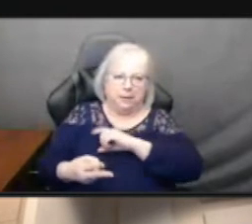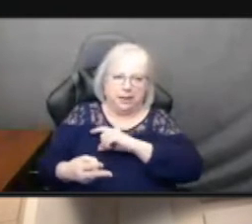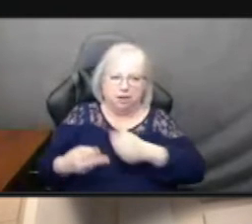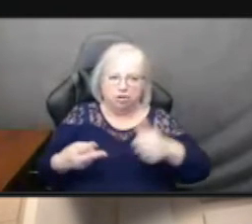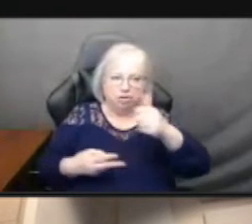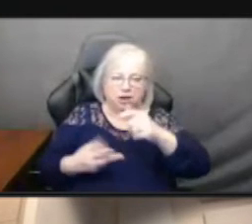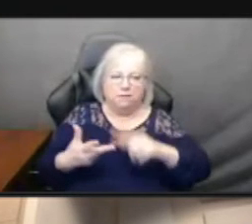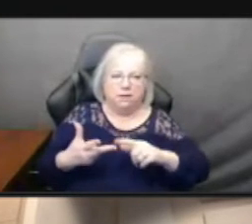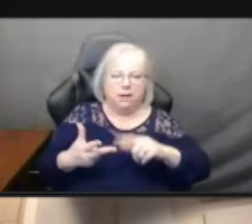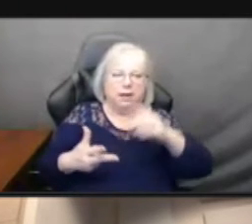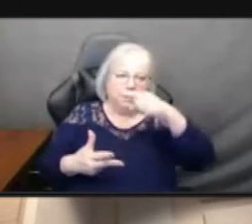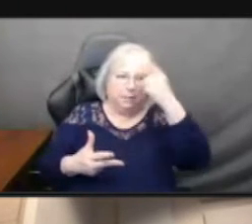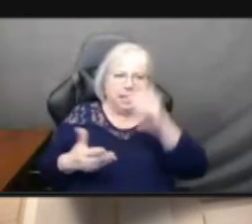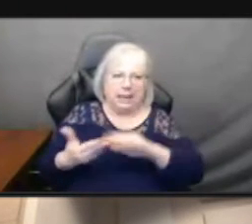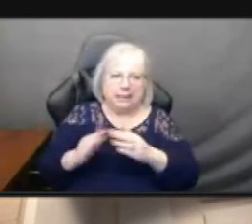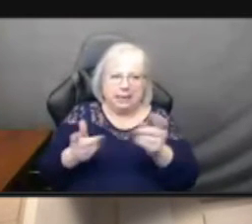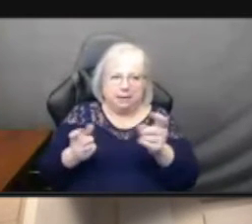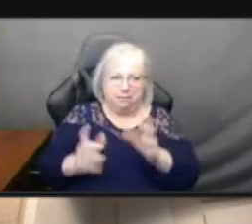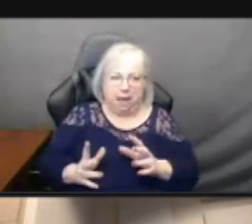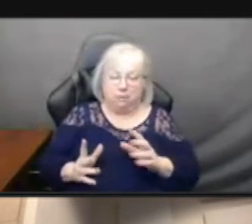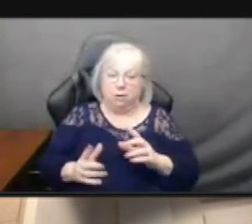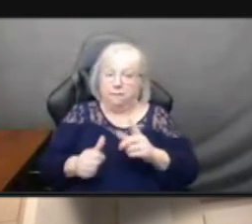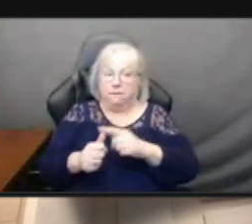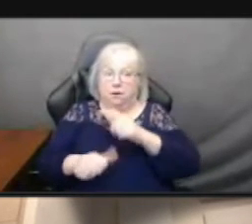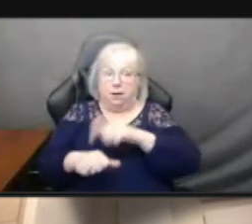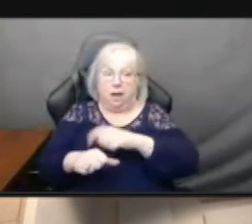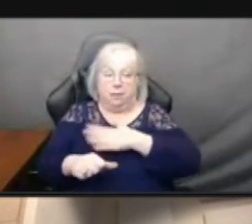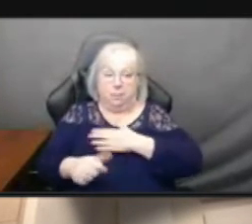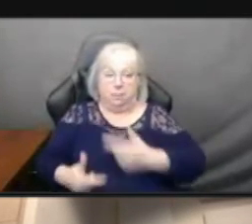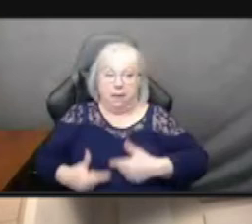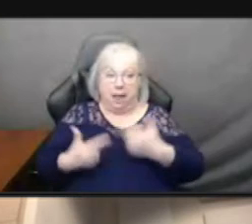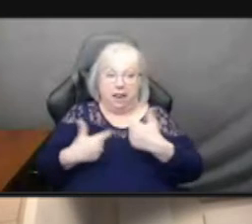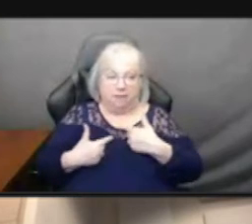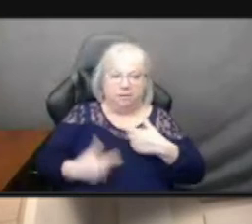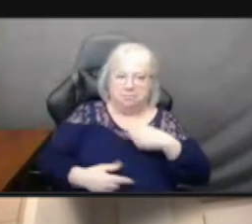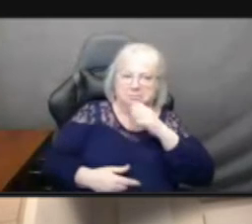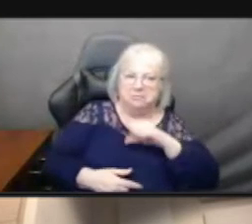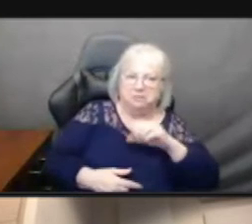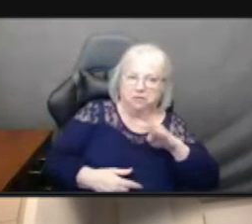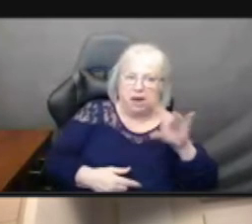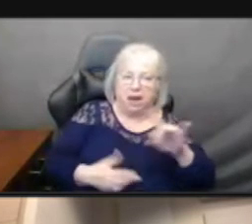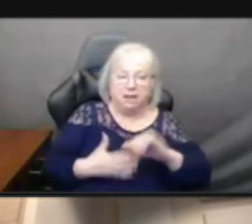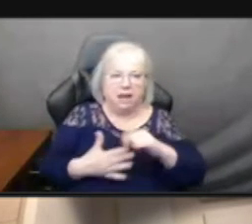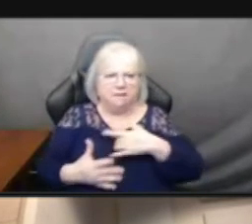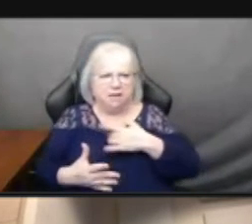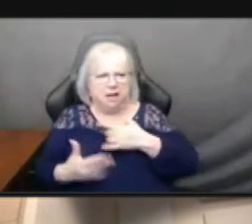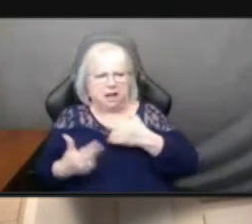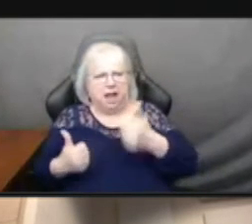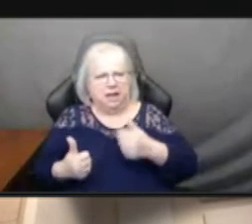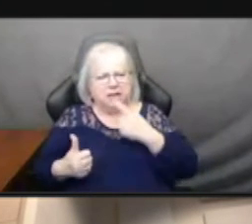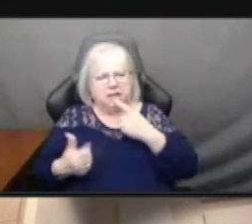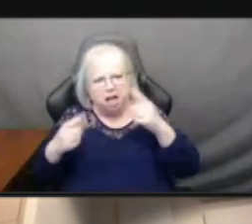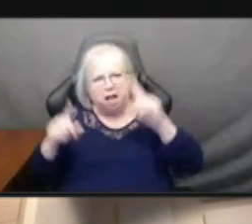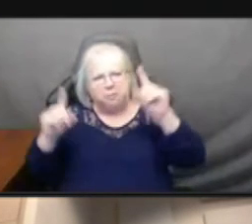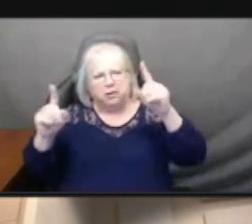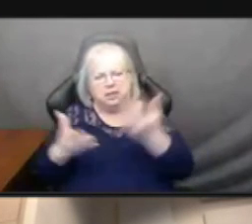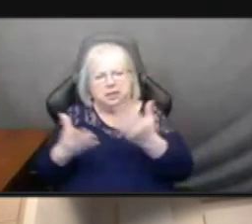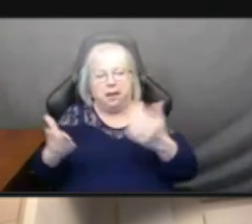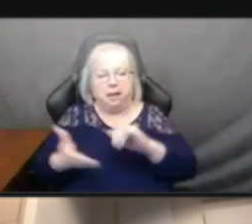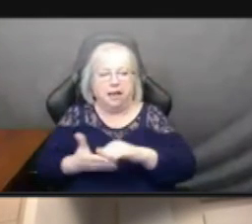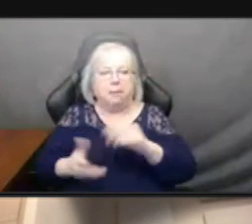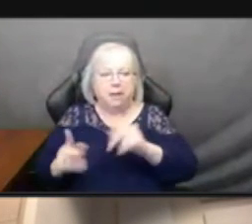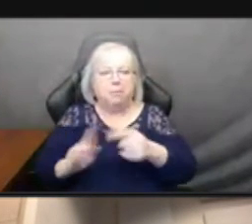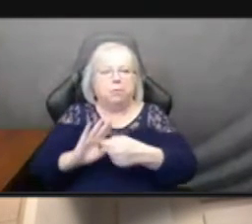This is the first time in my life, I'm 48, that I feel like I could get something done, that I'm represented in this city. And everything